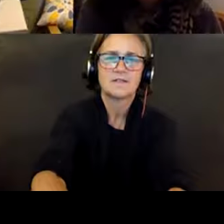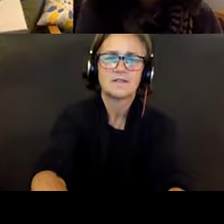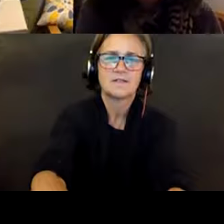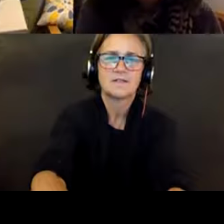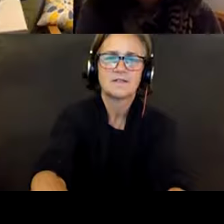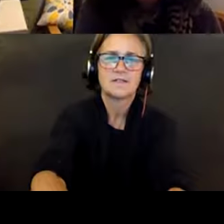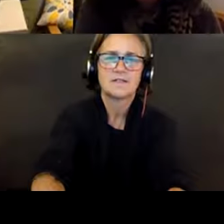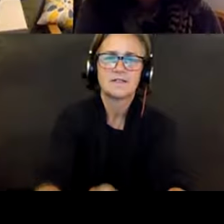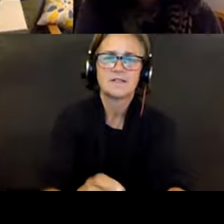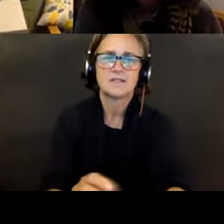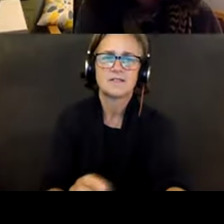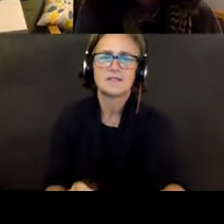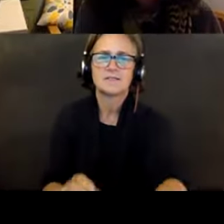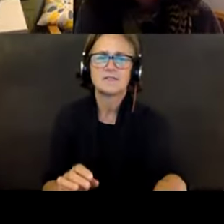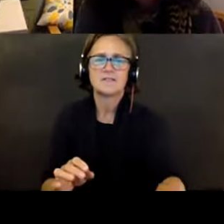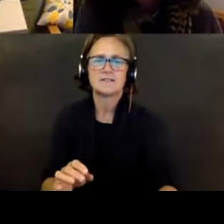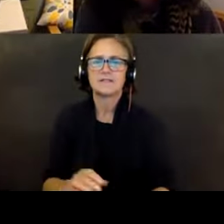his question in the chat,